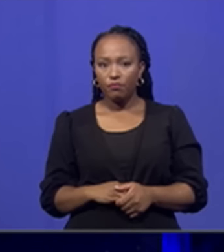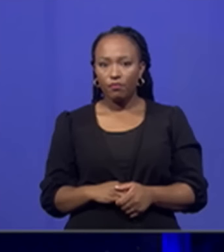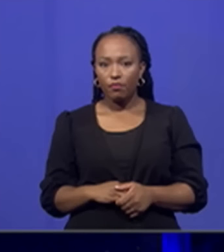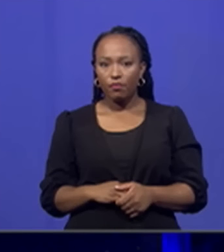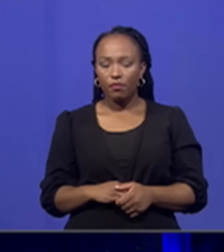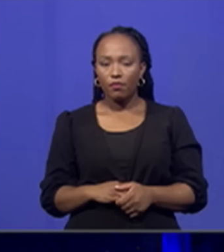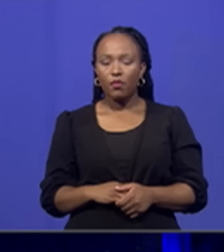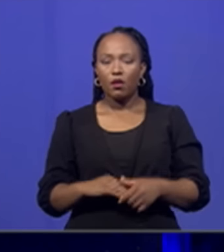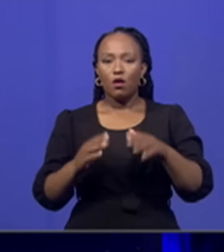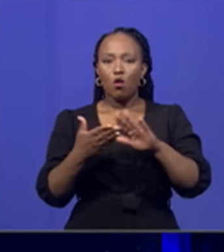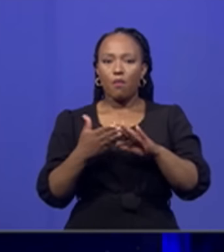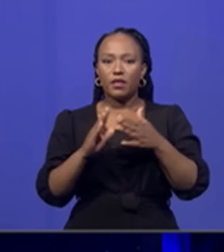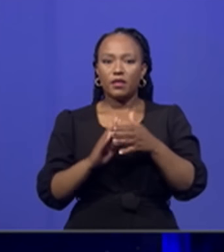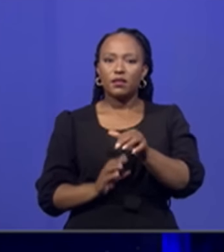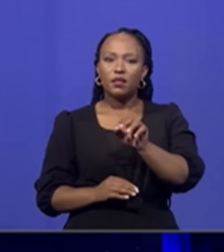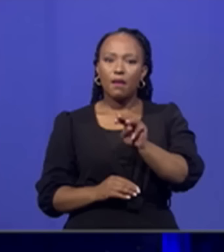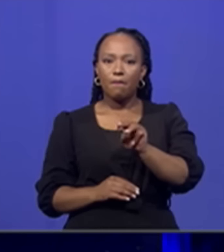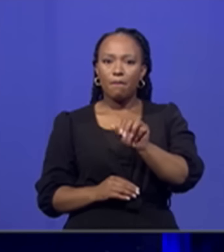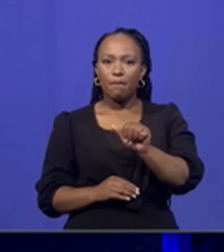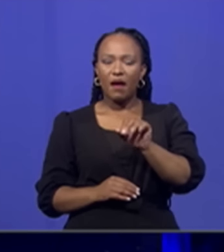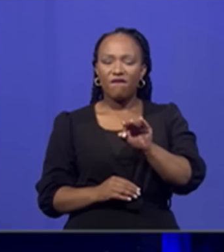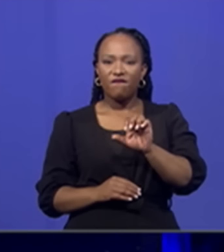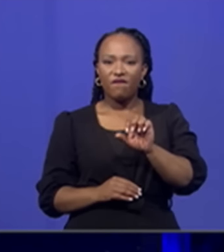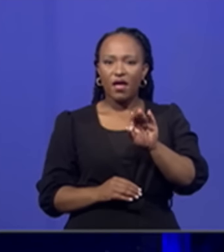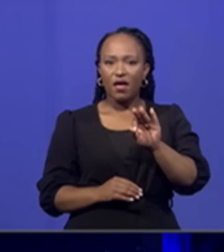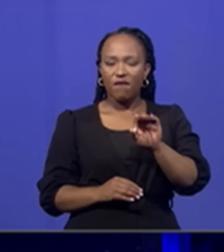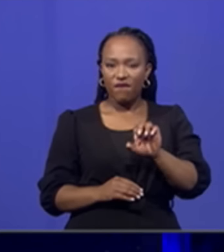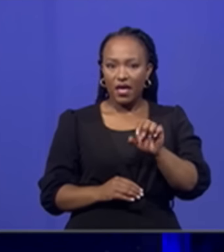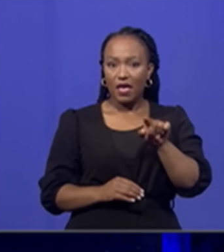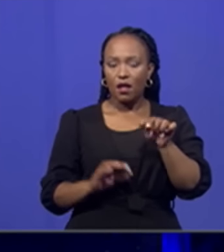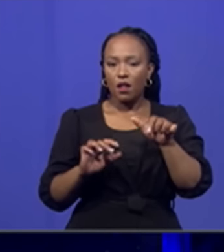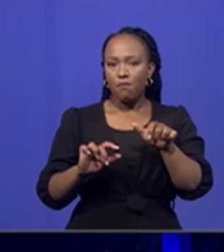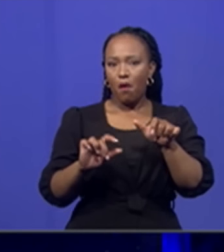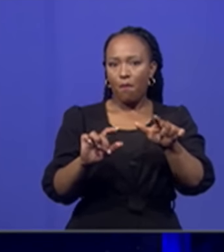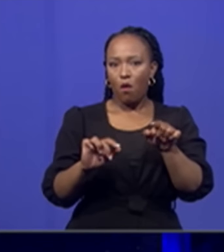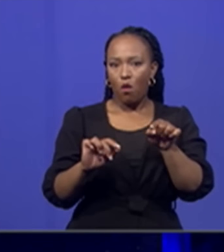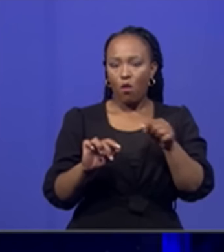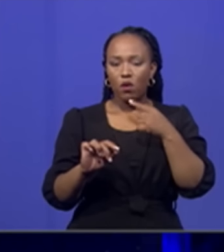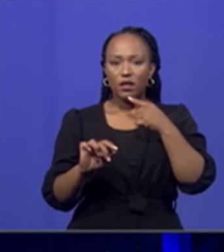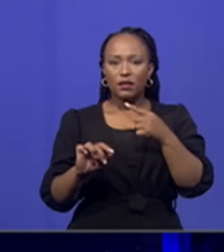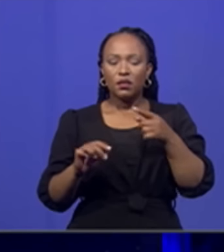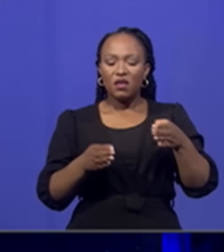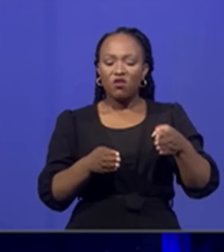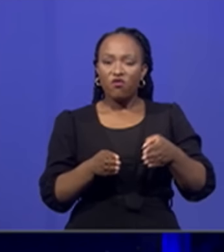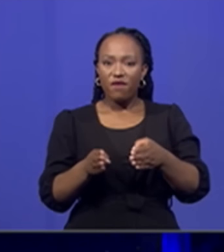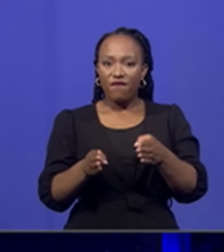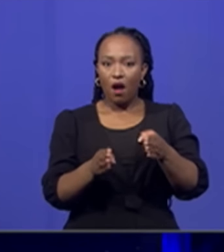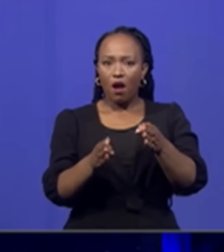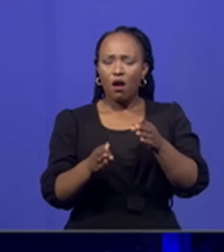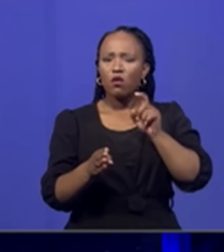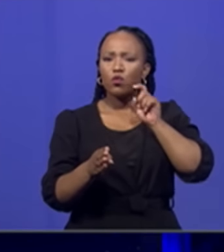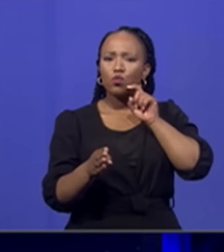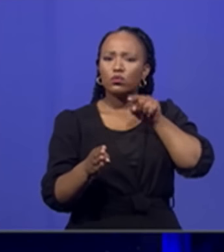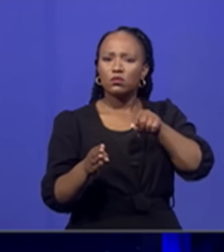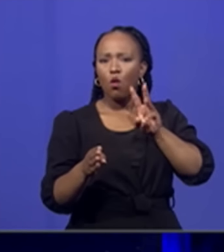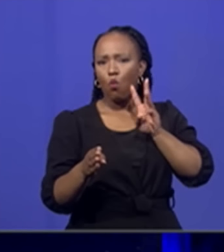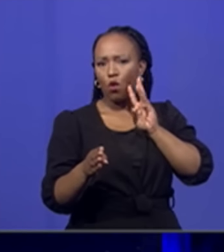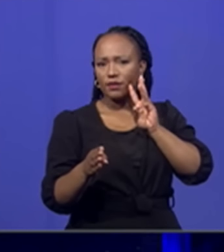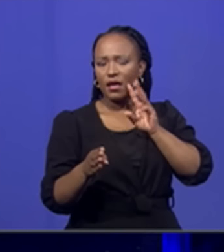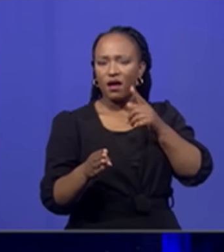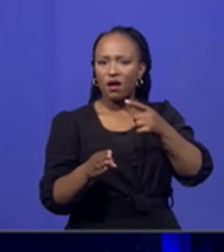Baahi ba motsaneng wa Mafefe ka ntlanyana ho leboa kgomo Limpopo ba tobane le kotsi ya metsi a noka ao ba sebedisetsang ho nwa le ho pheha